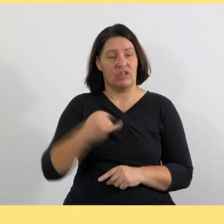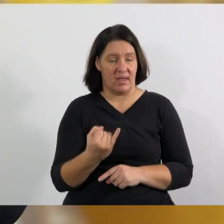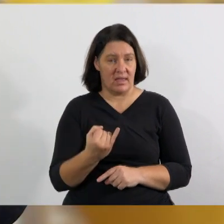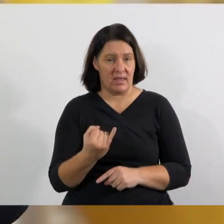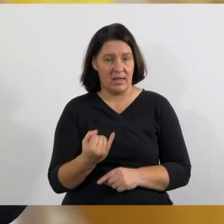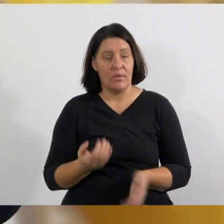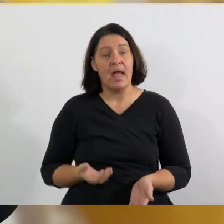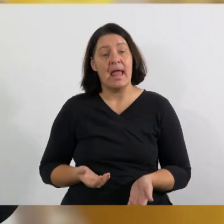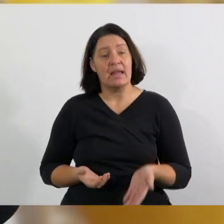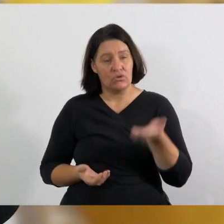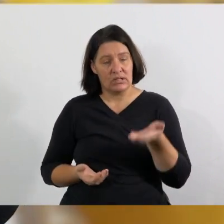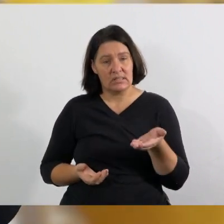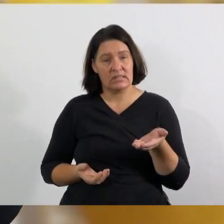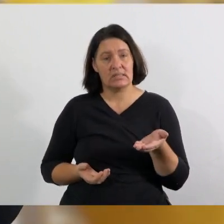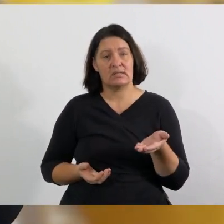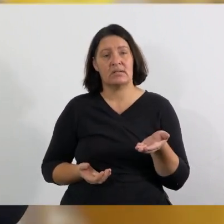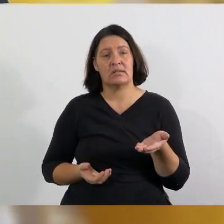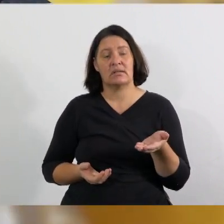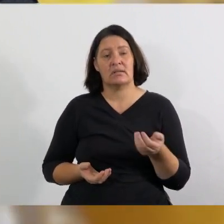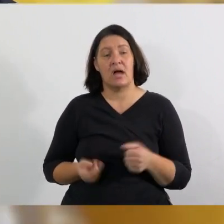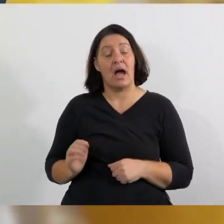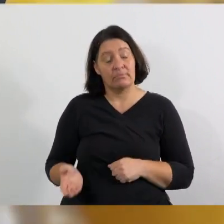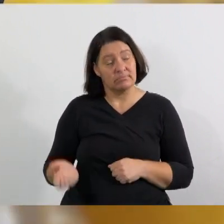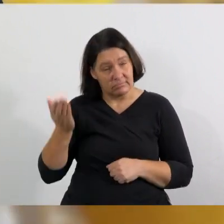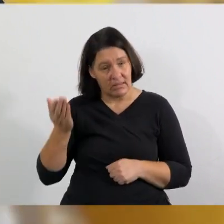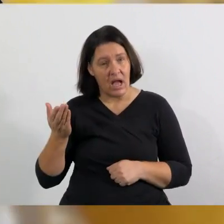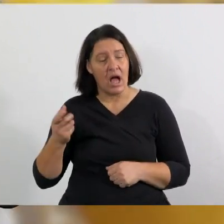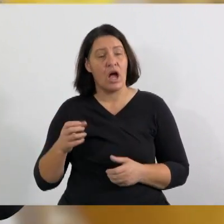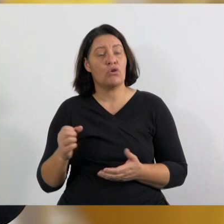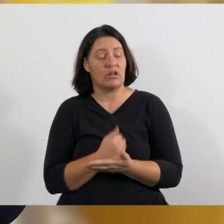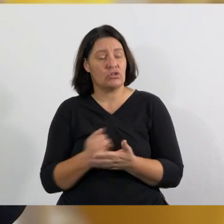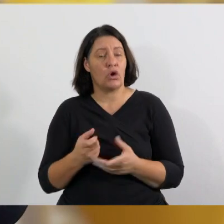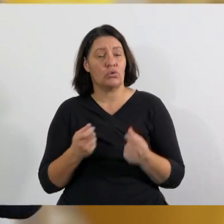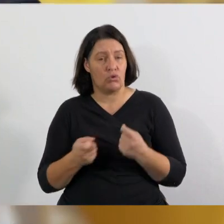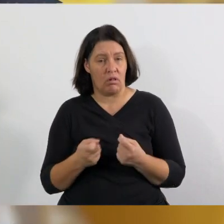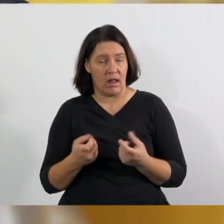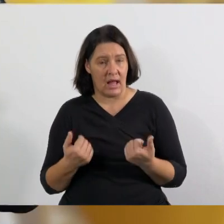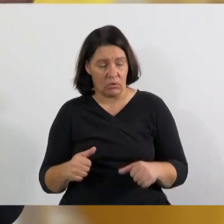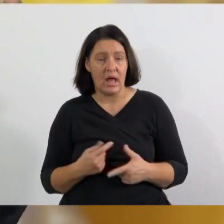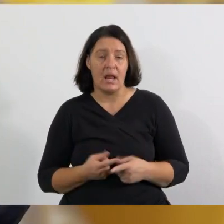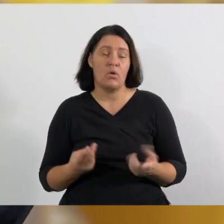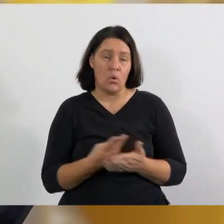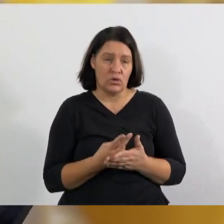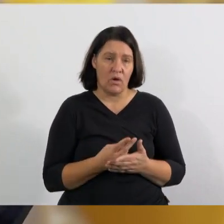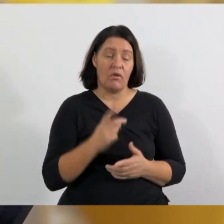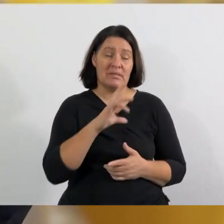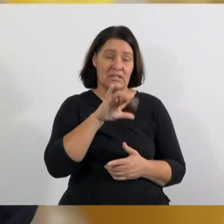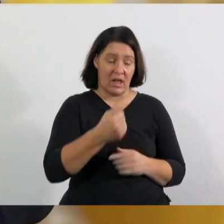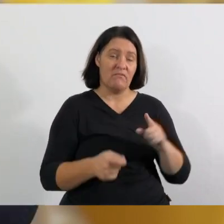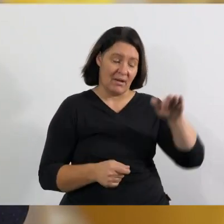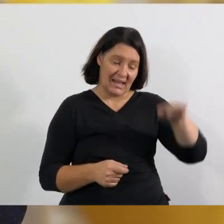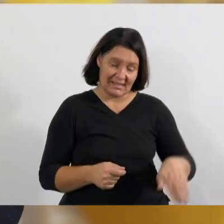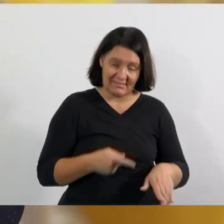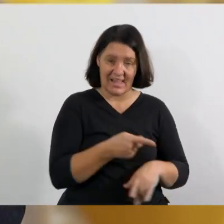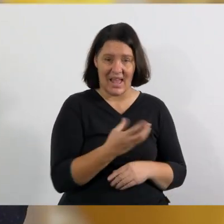CJ, which increases your creditors control account. I've also posted from the CAJ, which decreases your